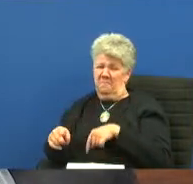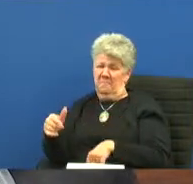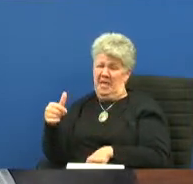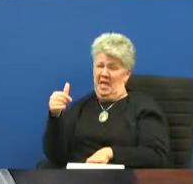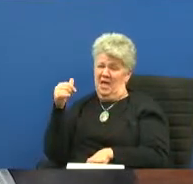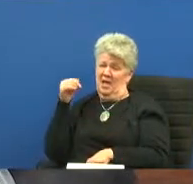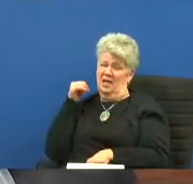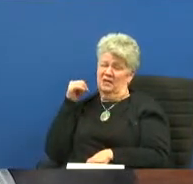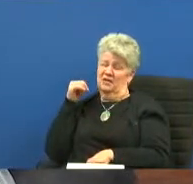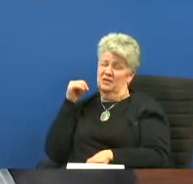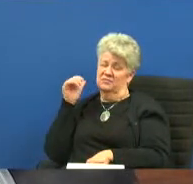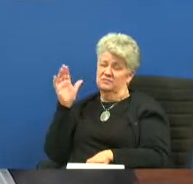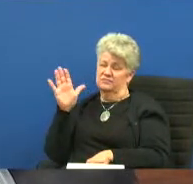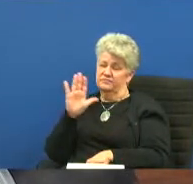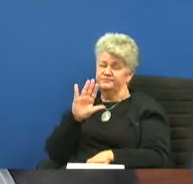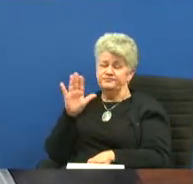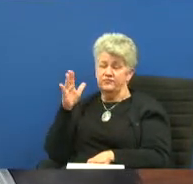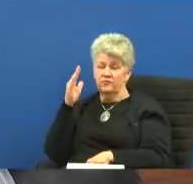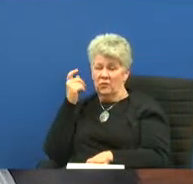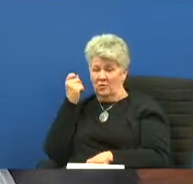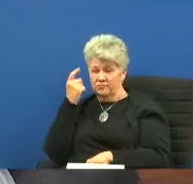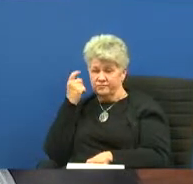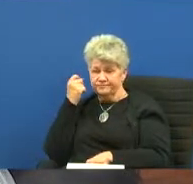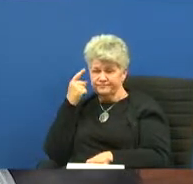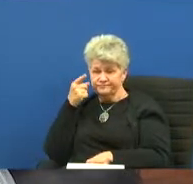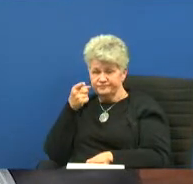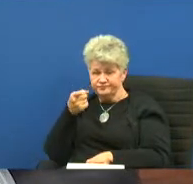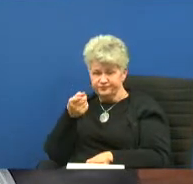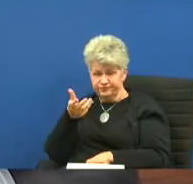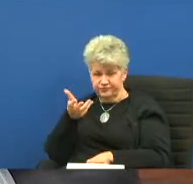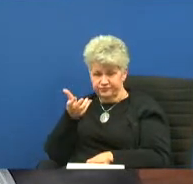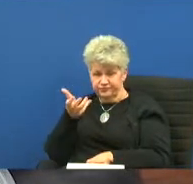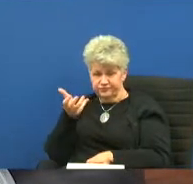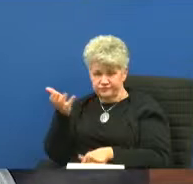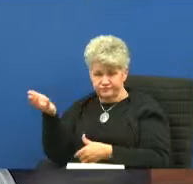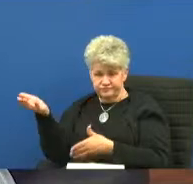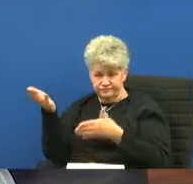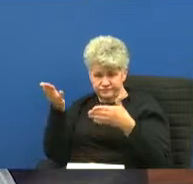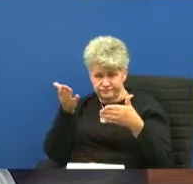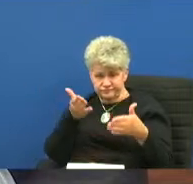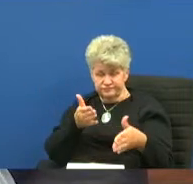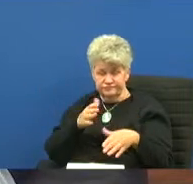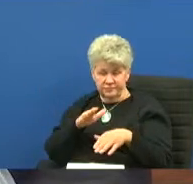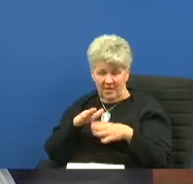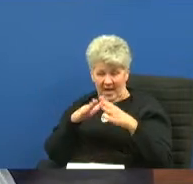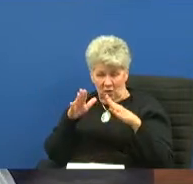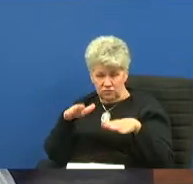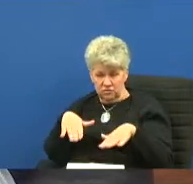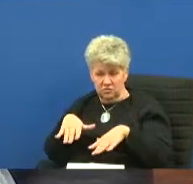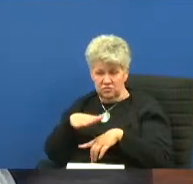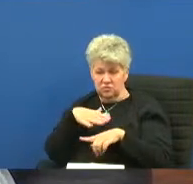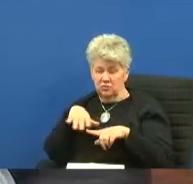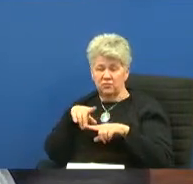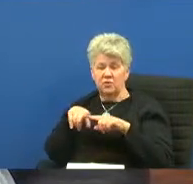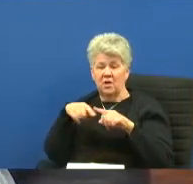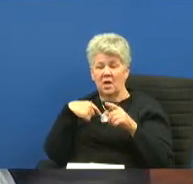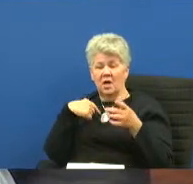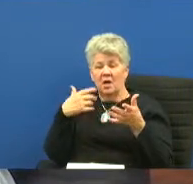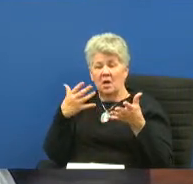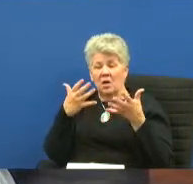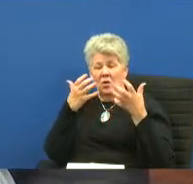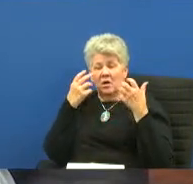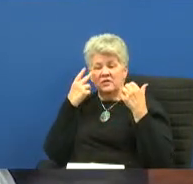fact that you're trying to either bring housing into the area or whatever, but I would like to